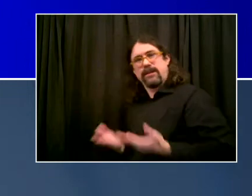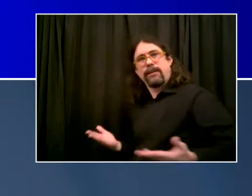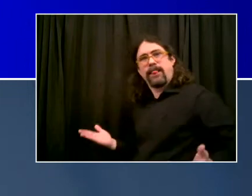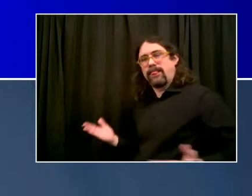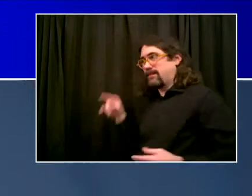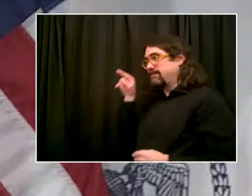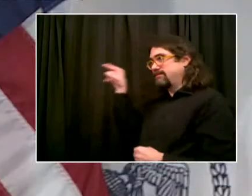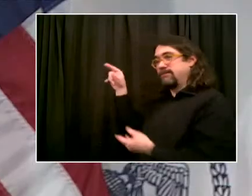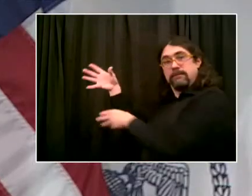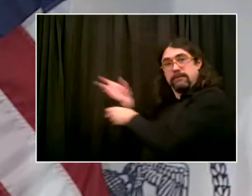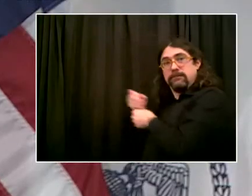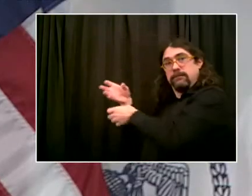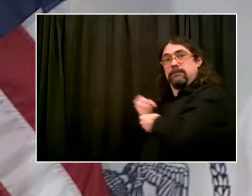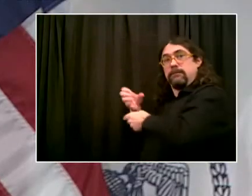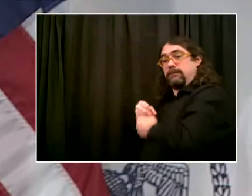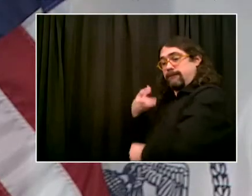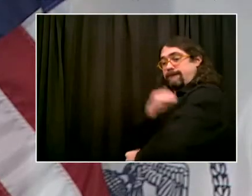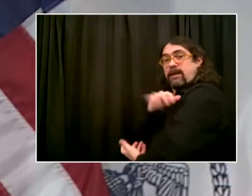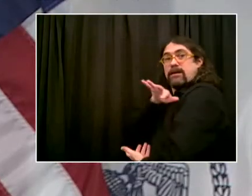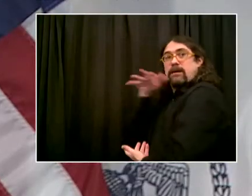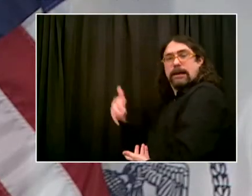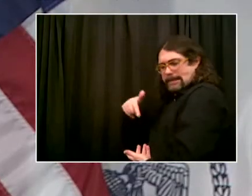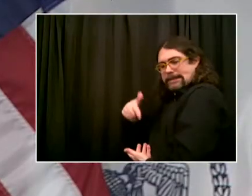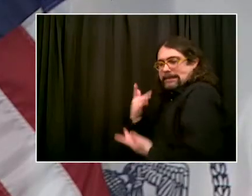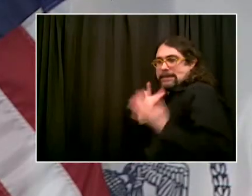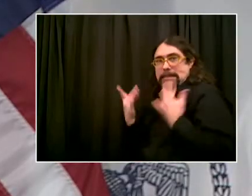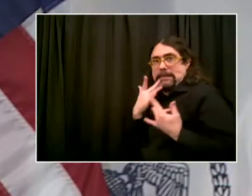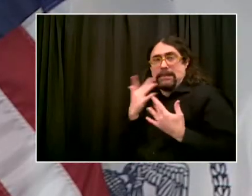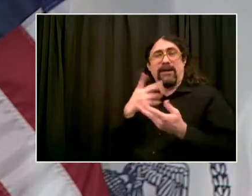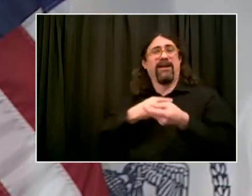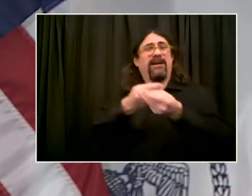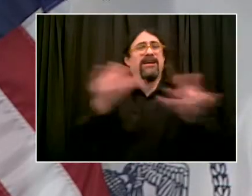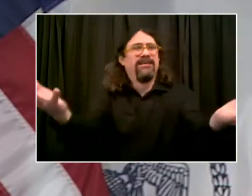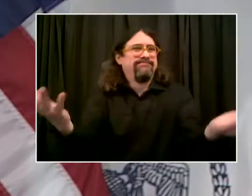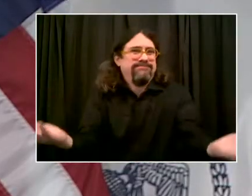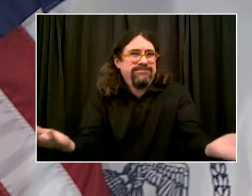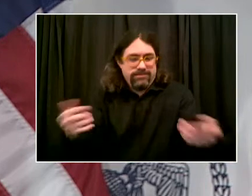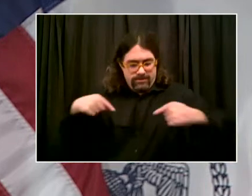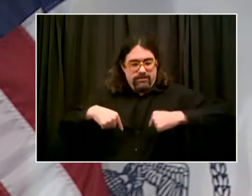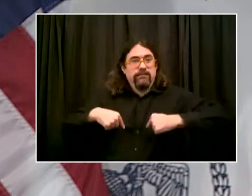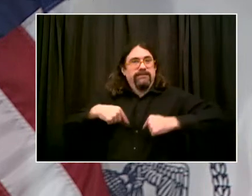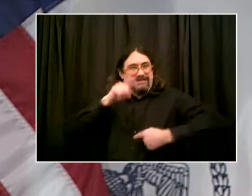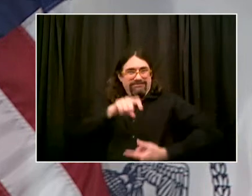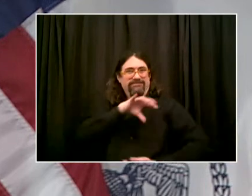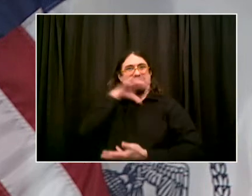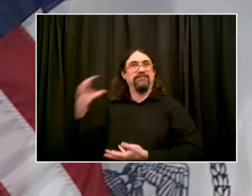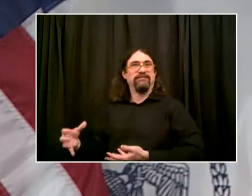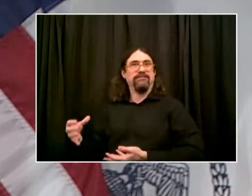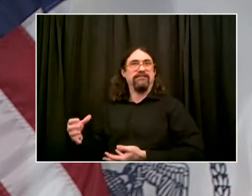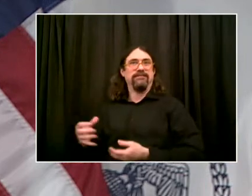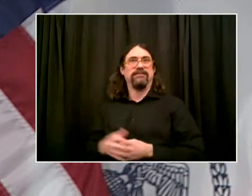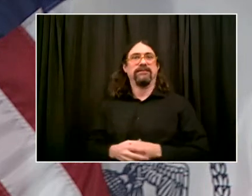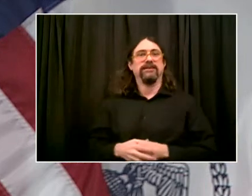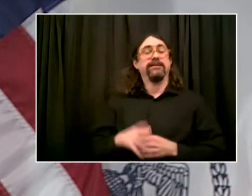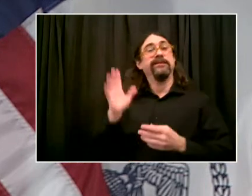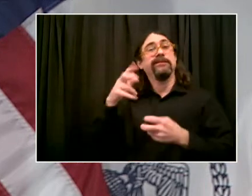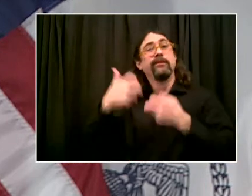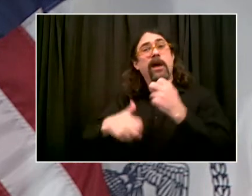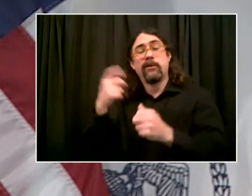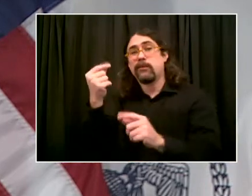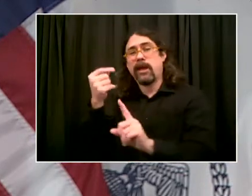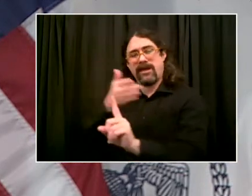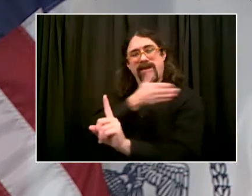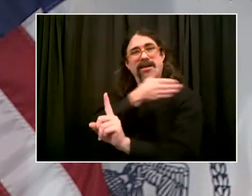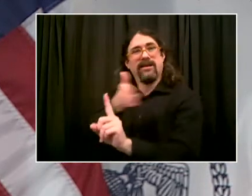in the months leading up to now. But here we are. What we need now is a supreme national focus on maximizing the supply